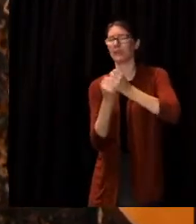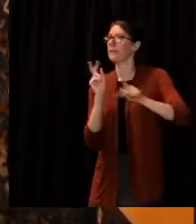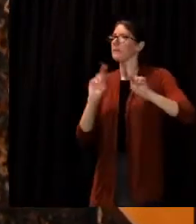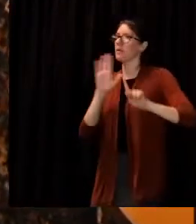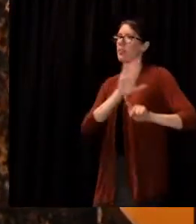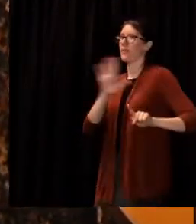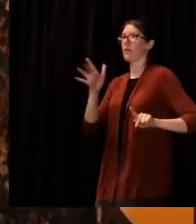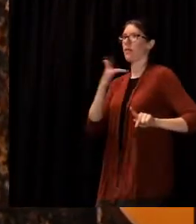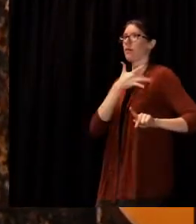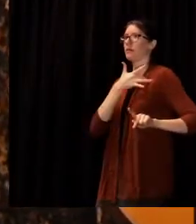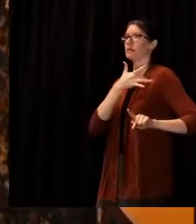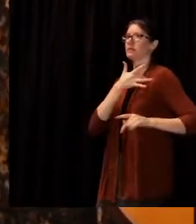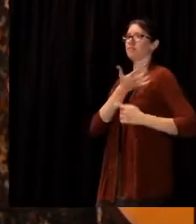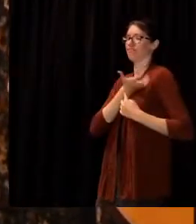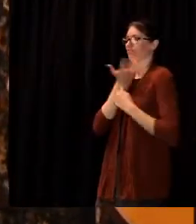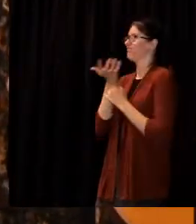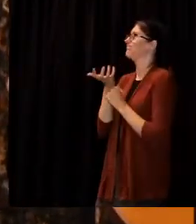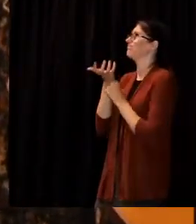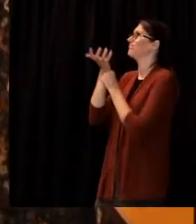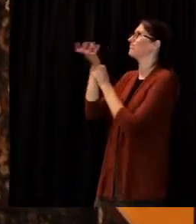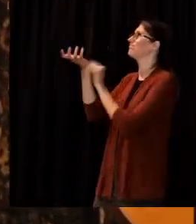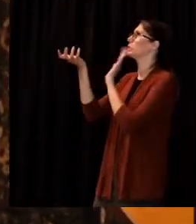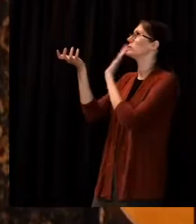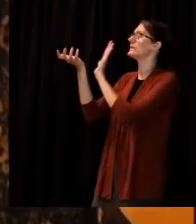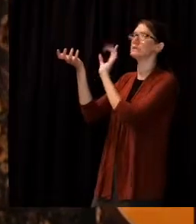are completely his.